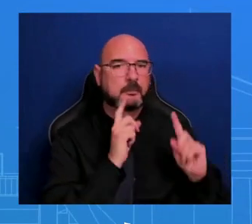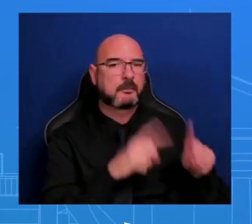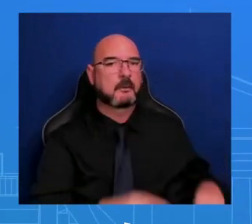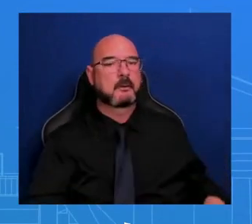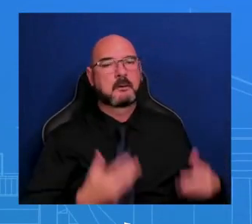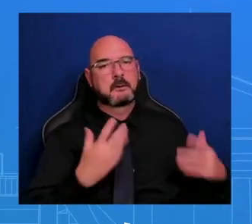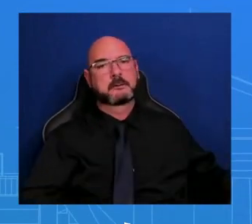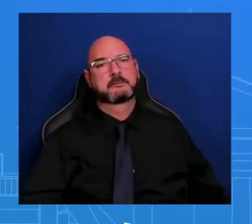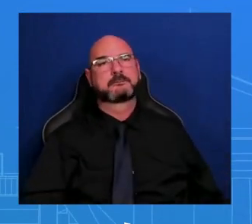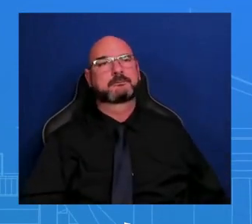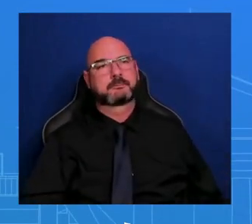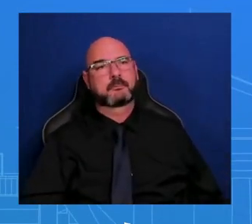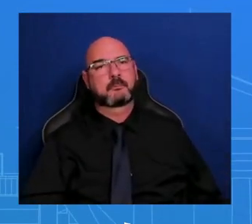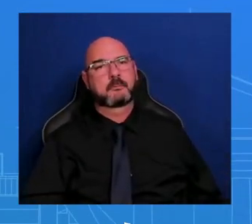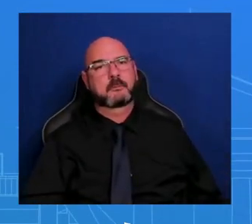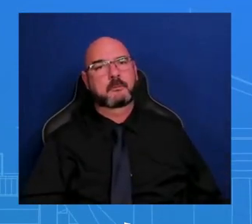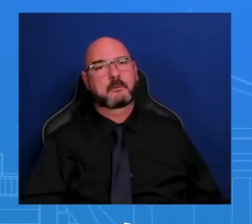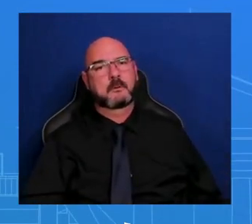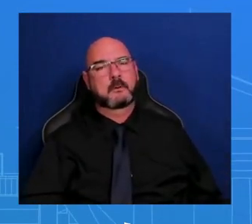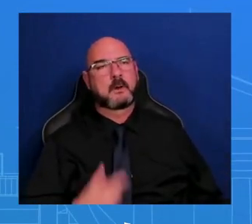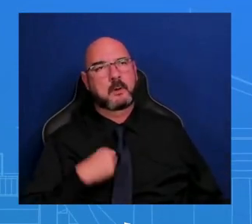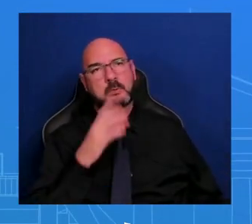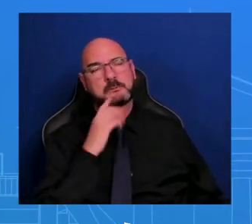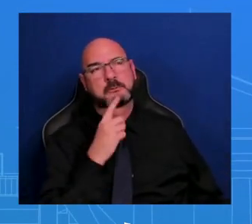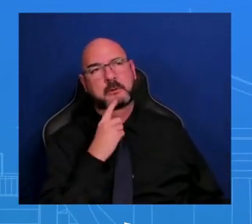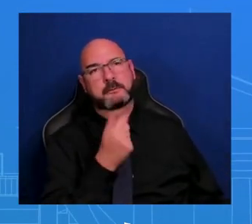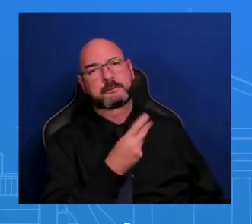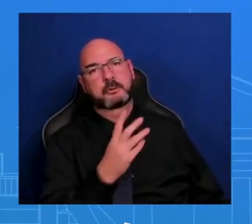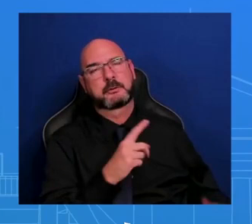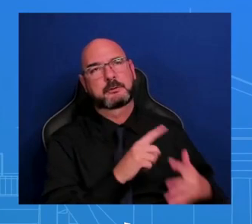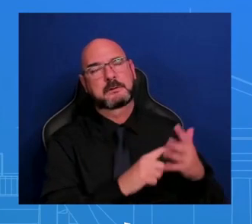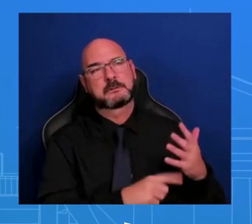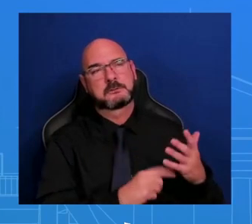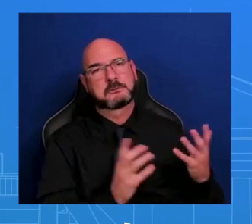there. Look, we believe it is important to get the work done on